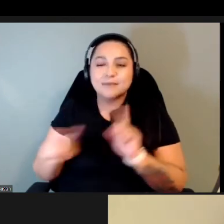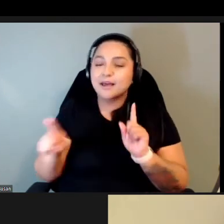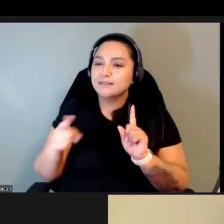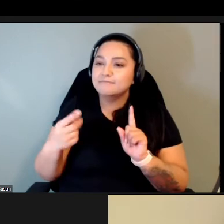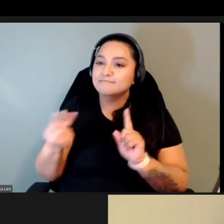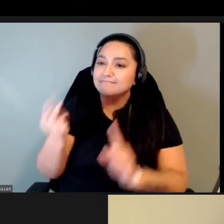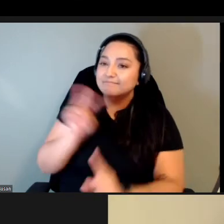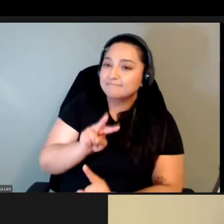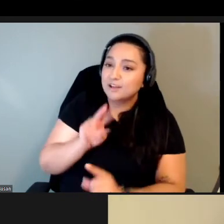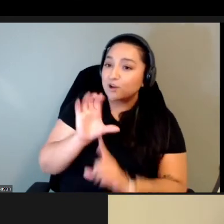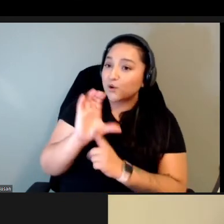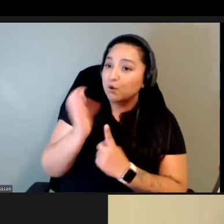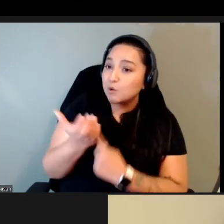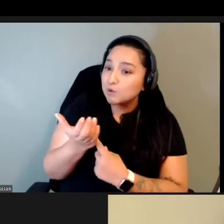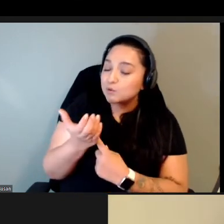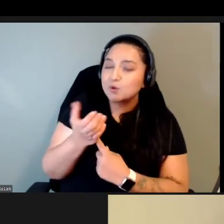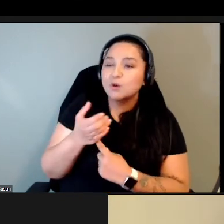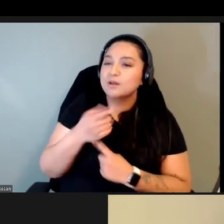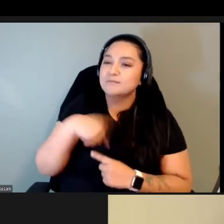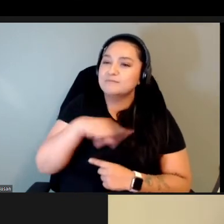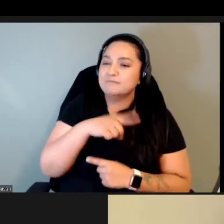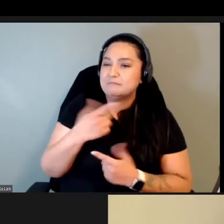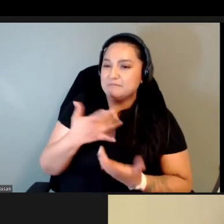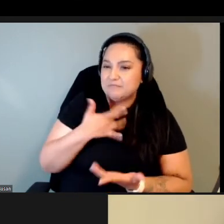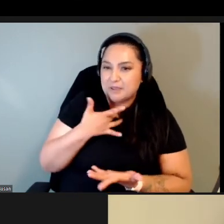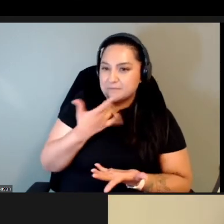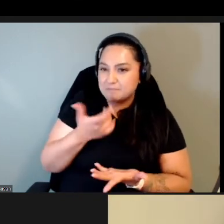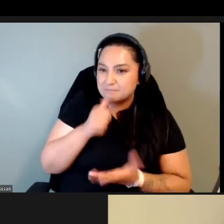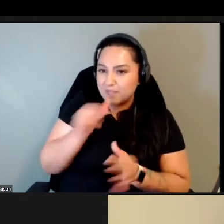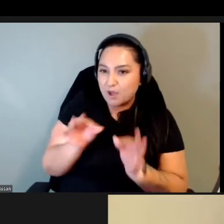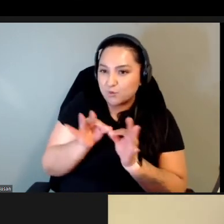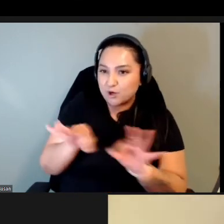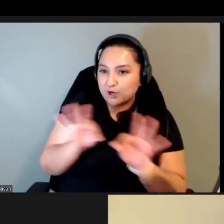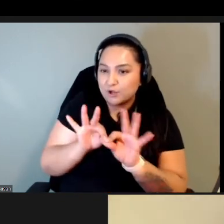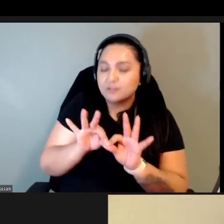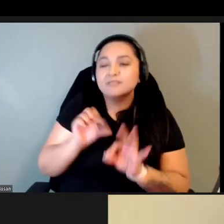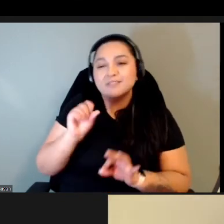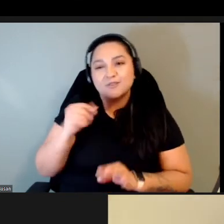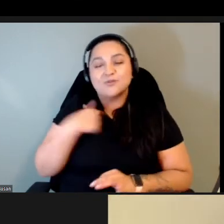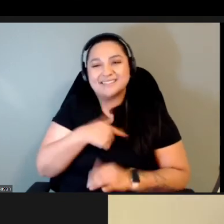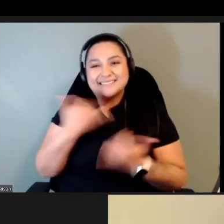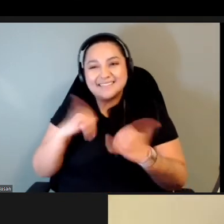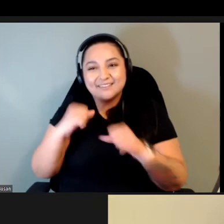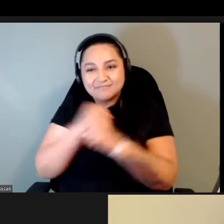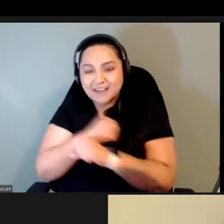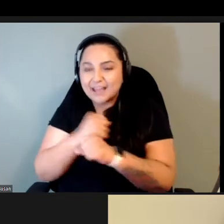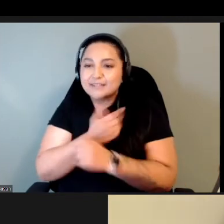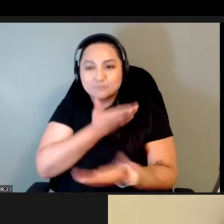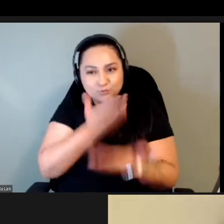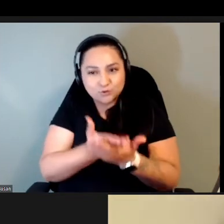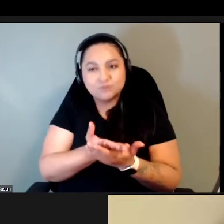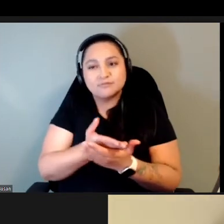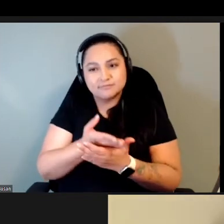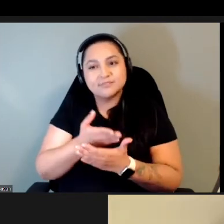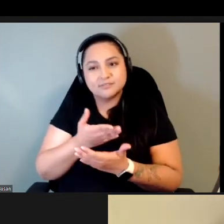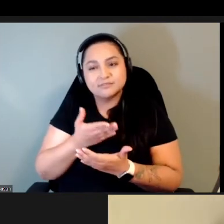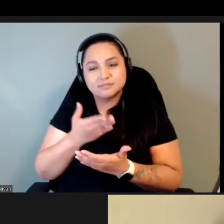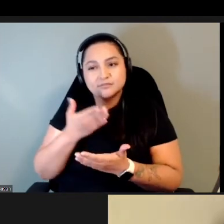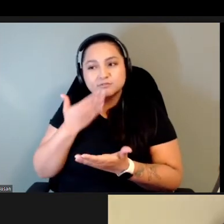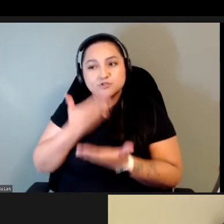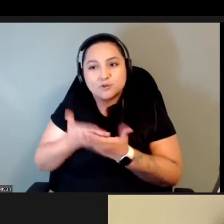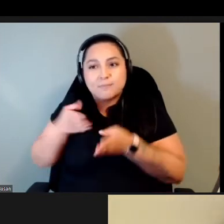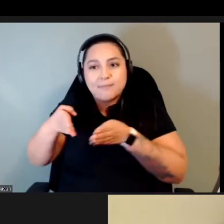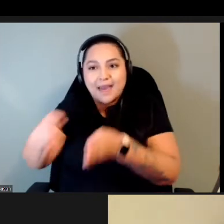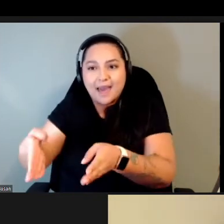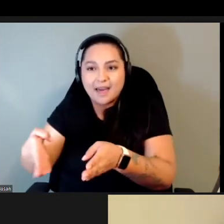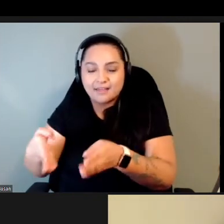we are still on that stage of needing to prove to people that this is a path and this is a way. And even though there are a